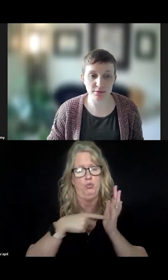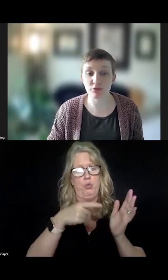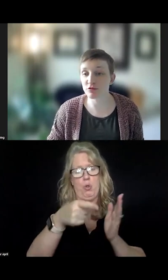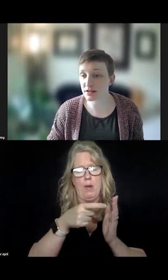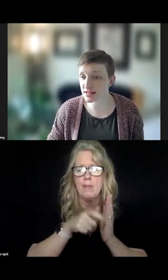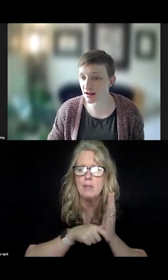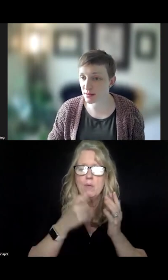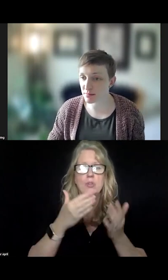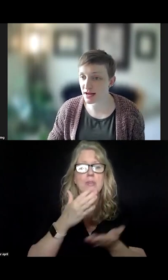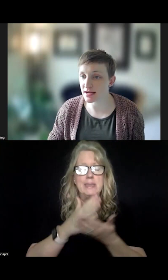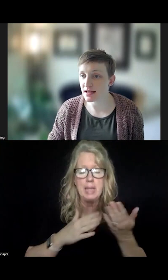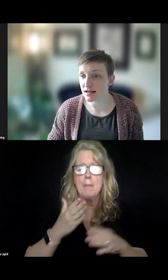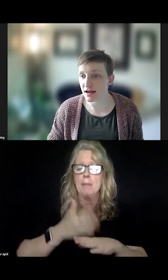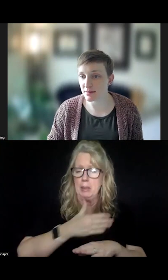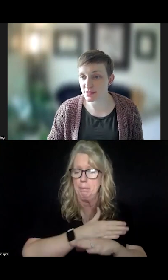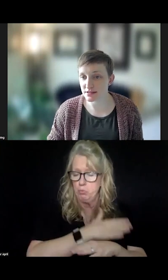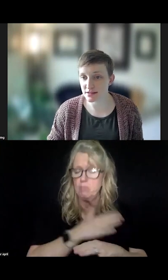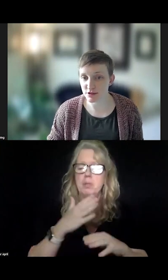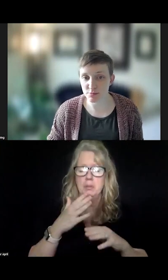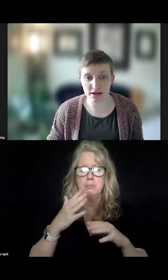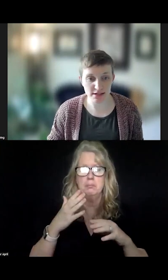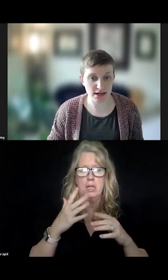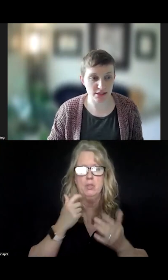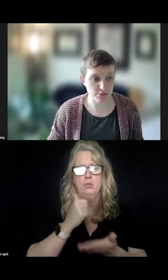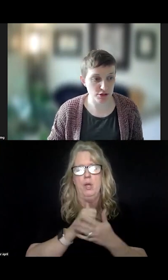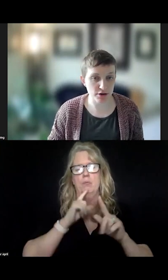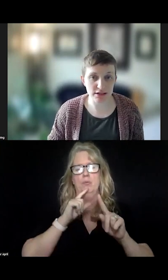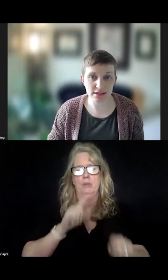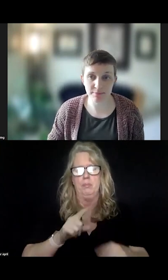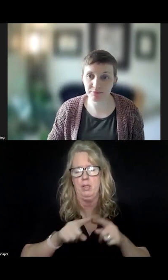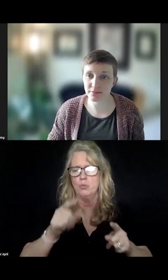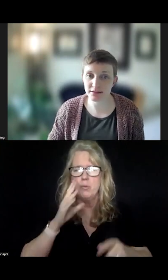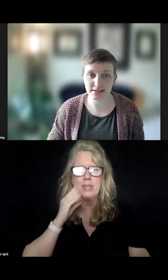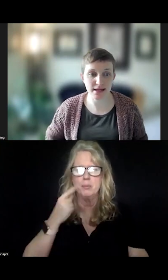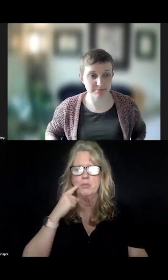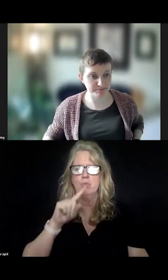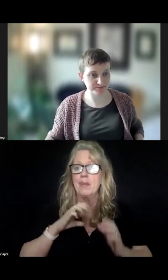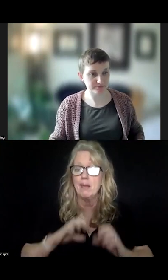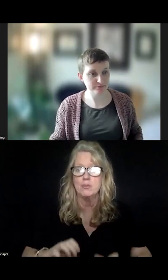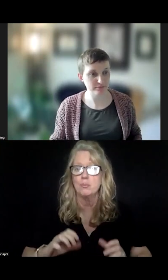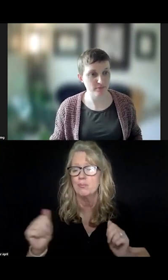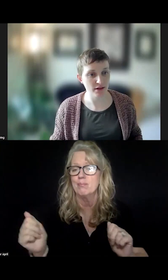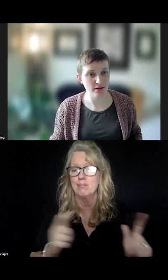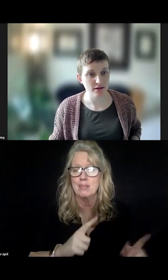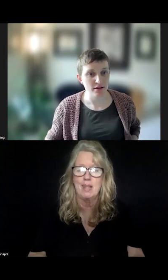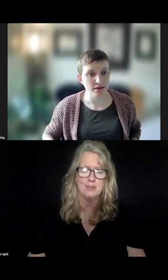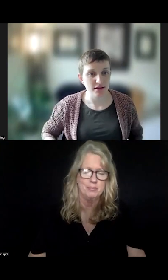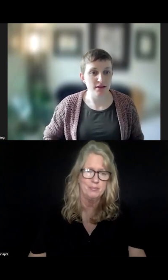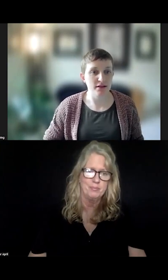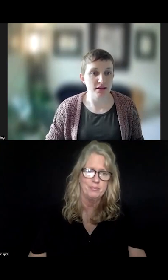some of the improvements that have been made to respond to that customer experience. Next slide.